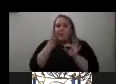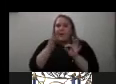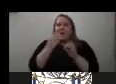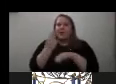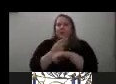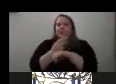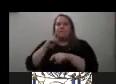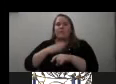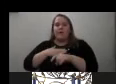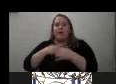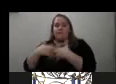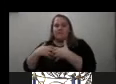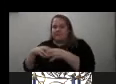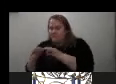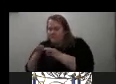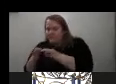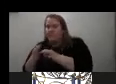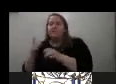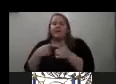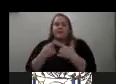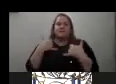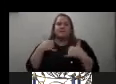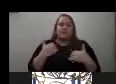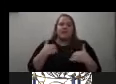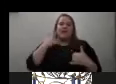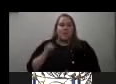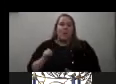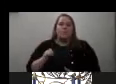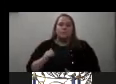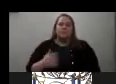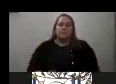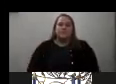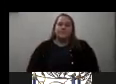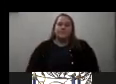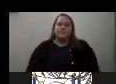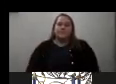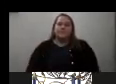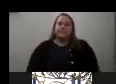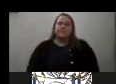machine. And then we still have the gold that we need behind the jewels. But I really